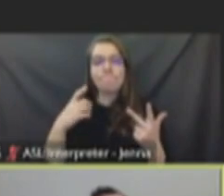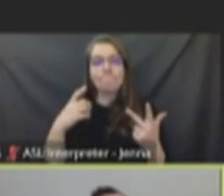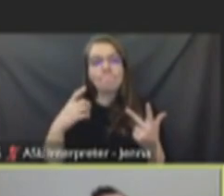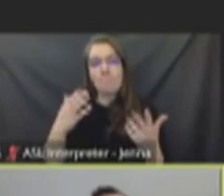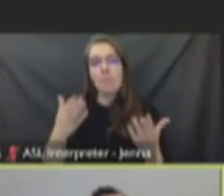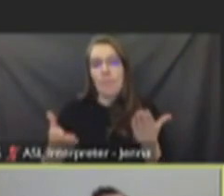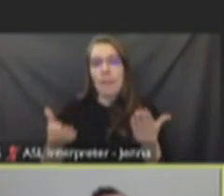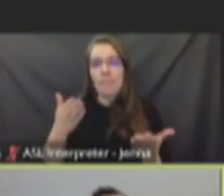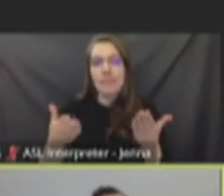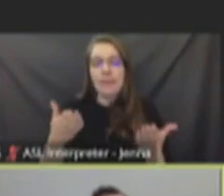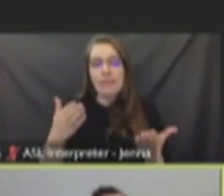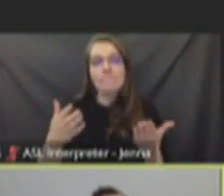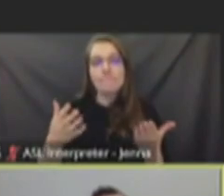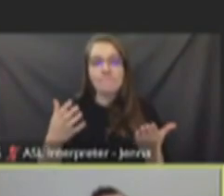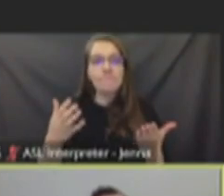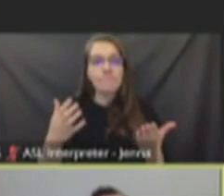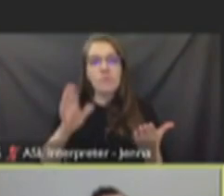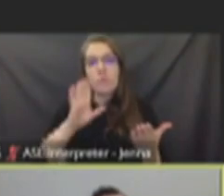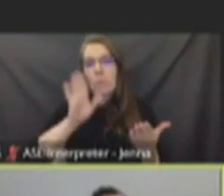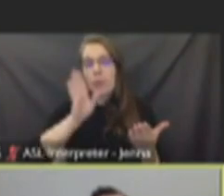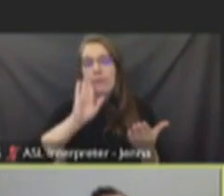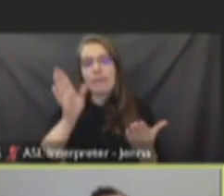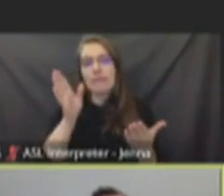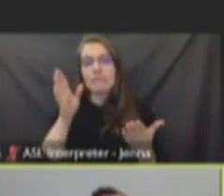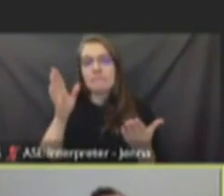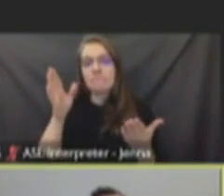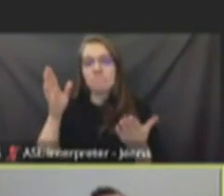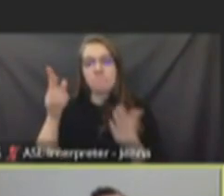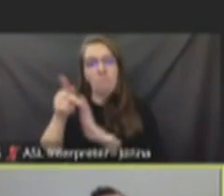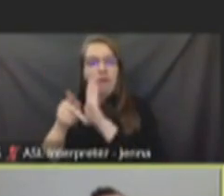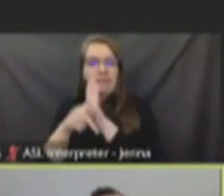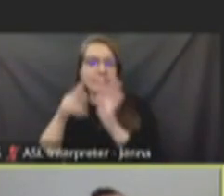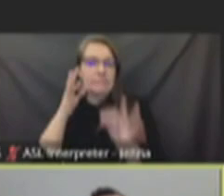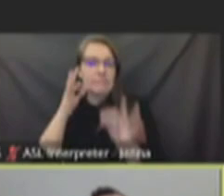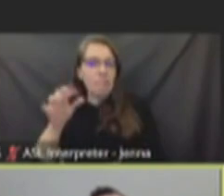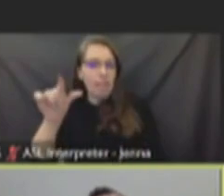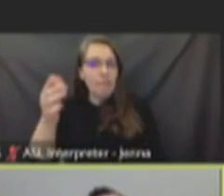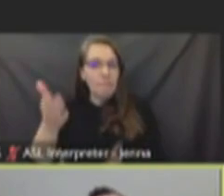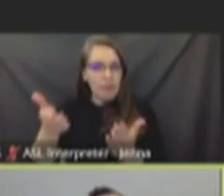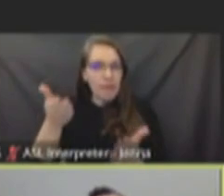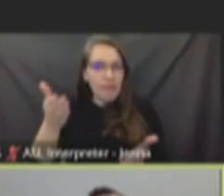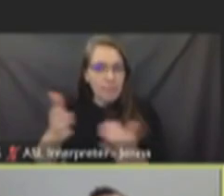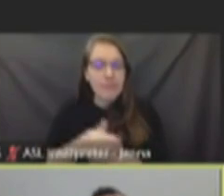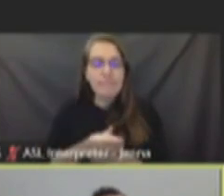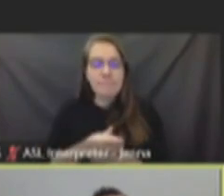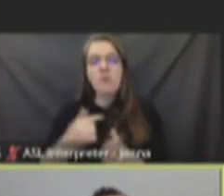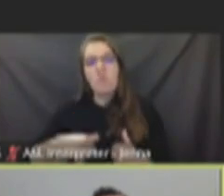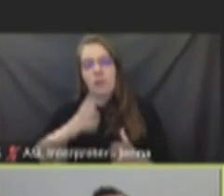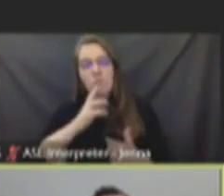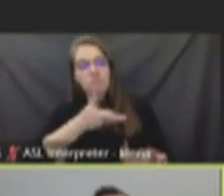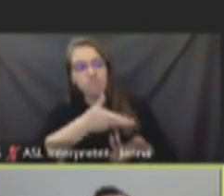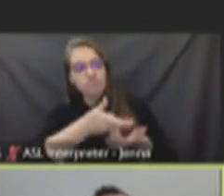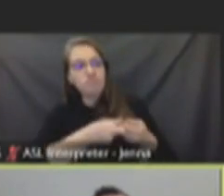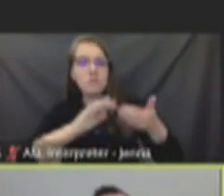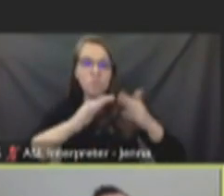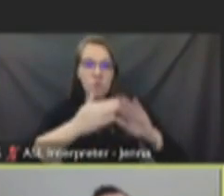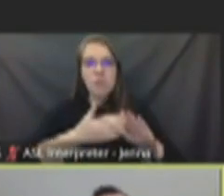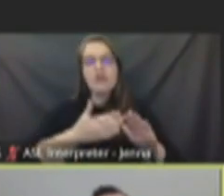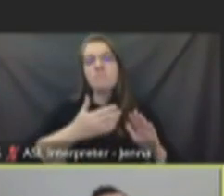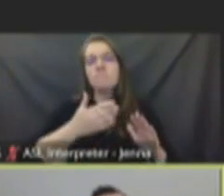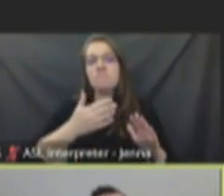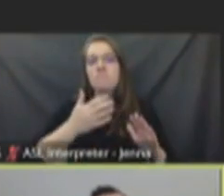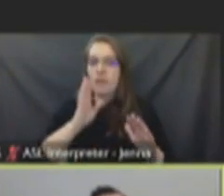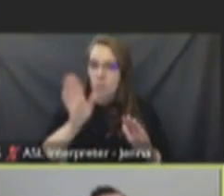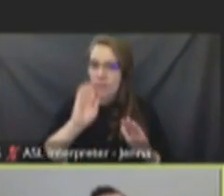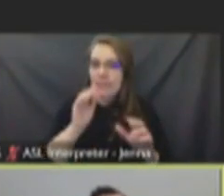may be a topic for policy decisions in the future, and we'll sort of engage with the community on that, and we'll continue to engage with